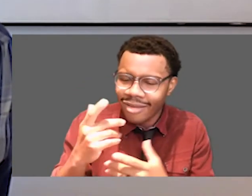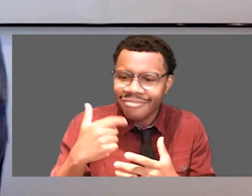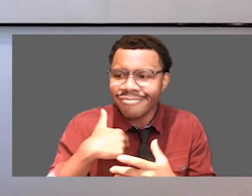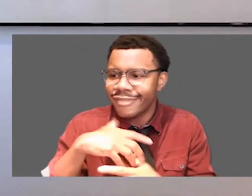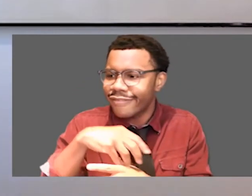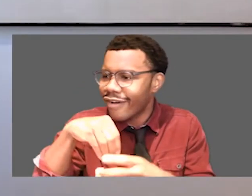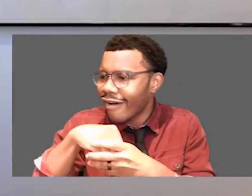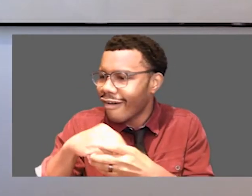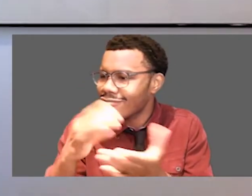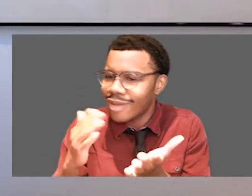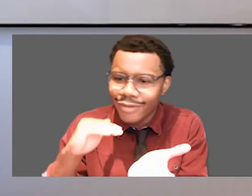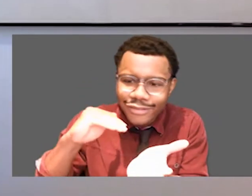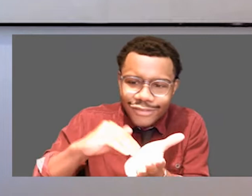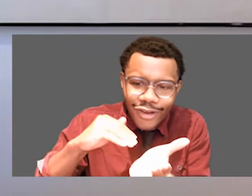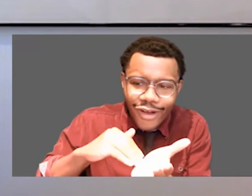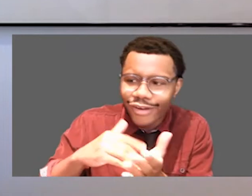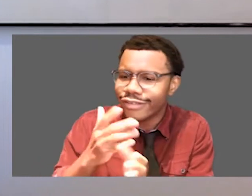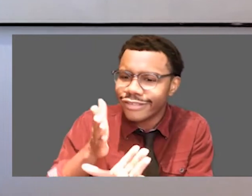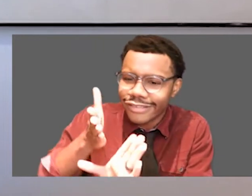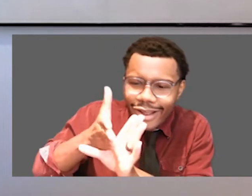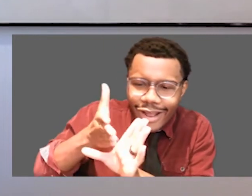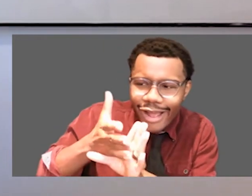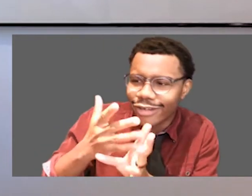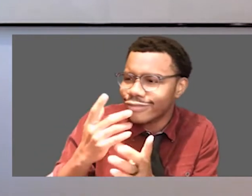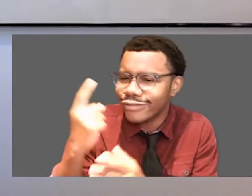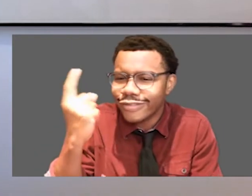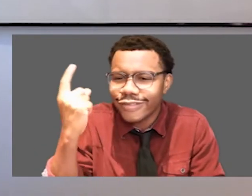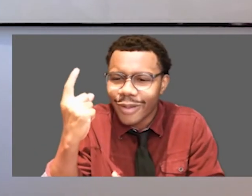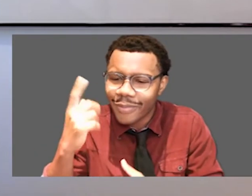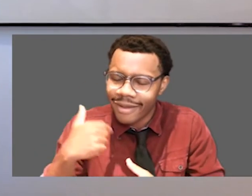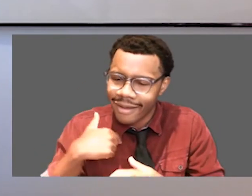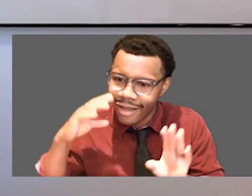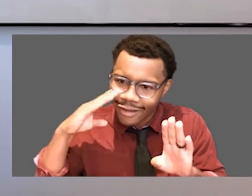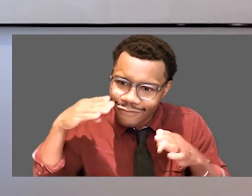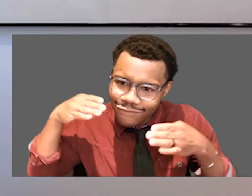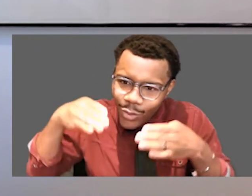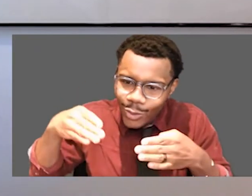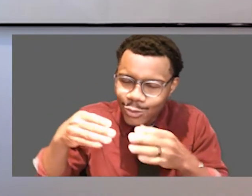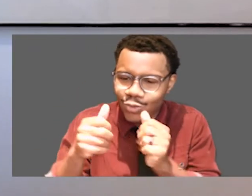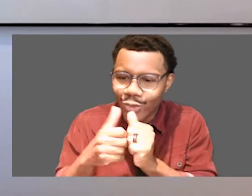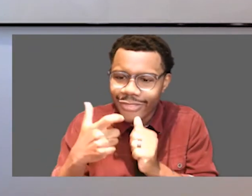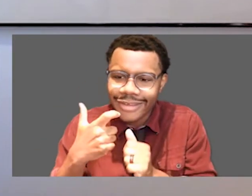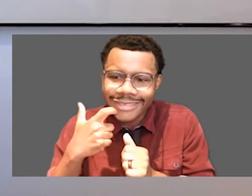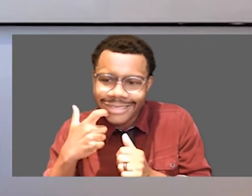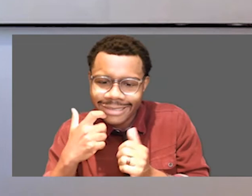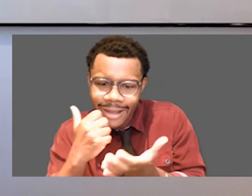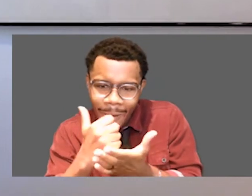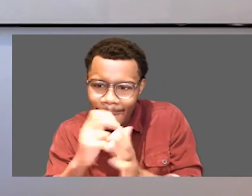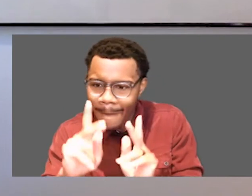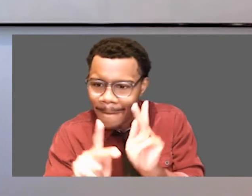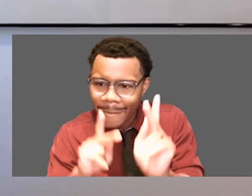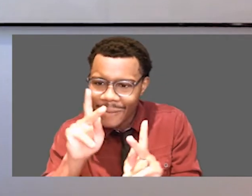or a physician specializing in addiction. Something that would make a meaningful,